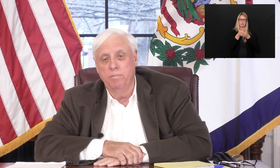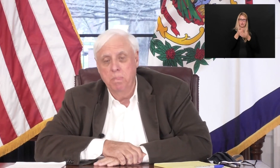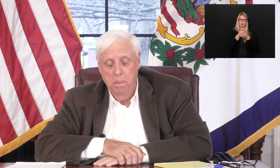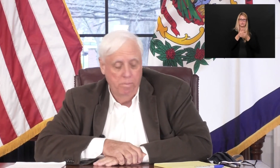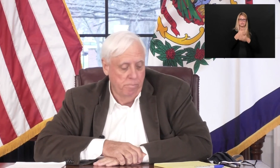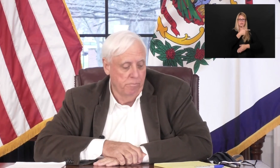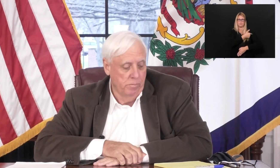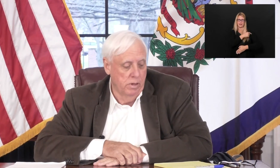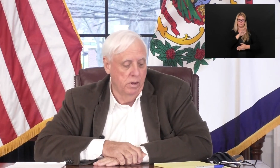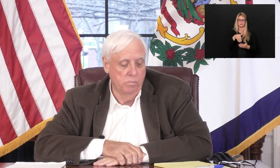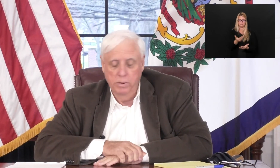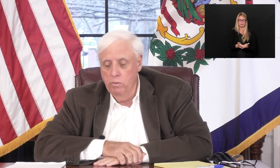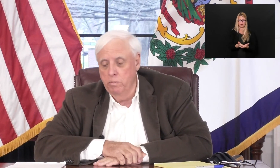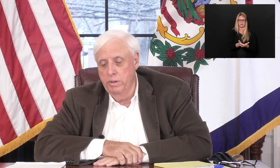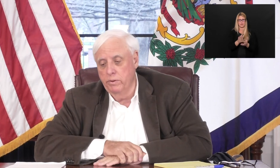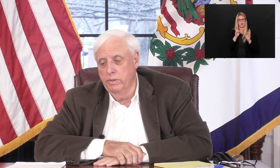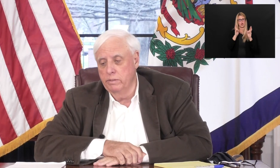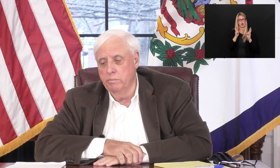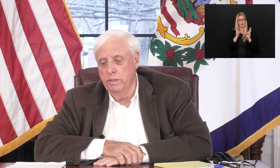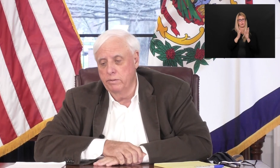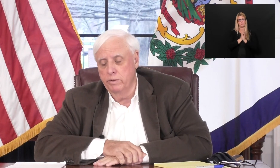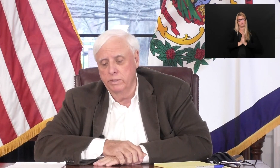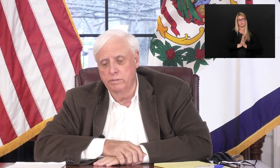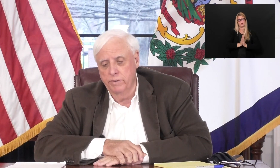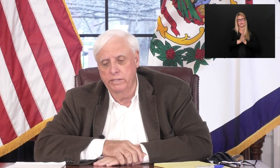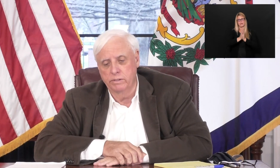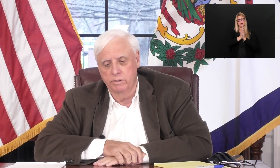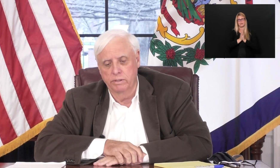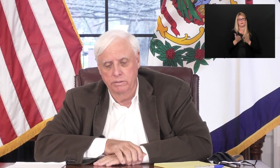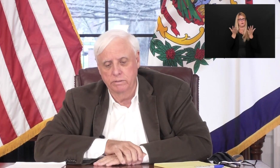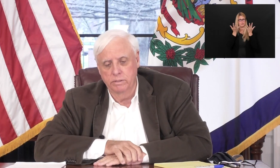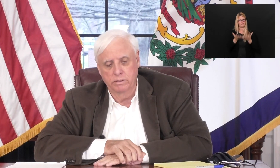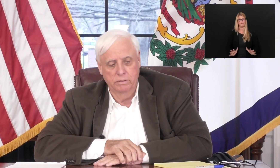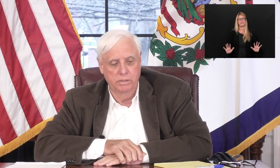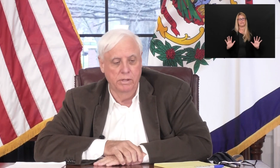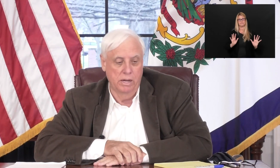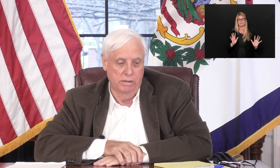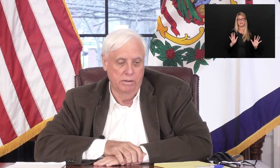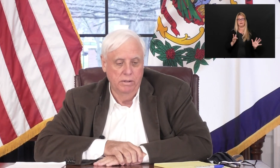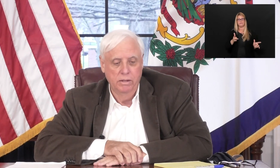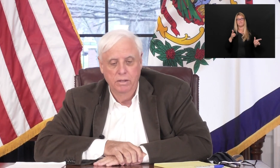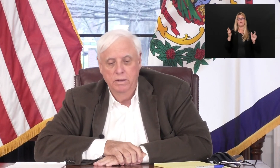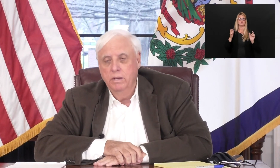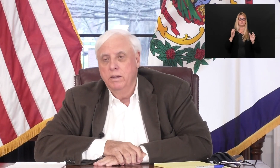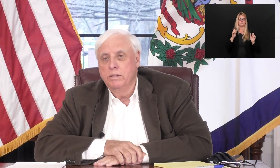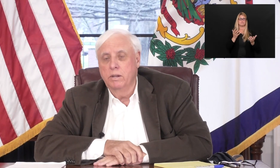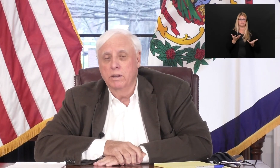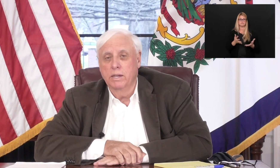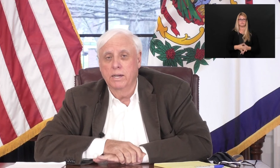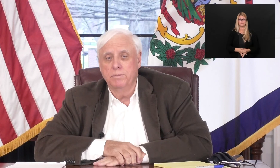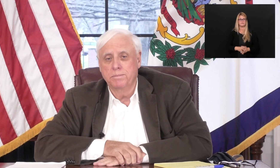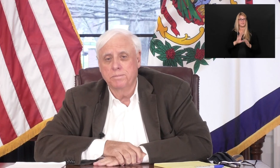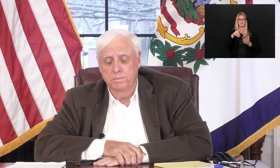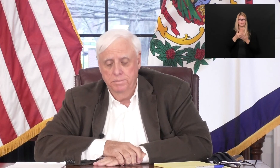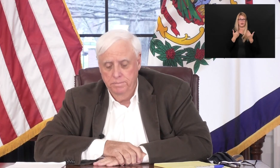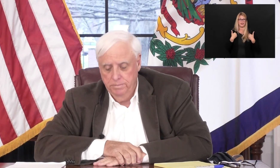vaccine. I hope and pray we'll be through this and be through this faster than not. That's all I